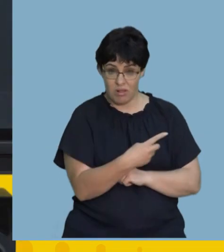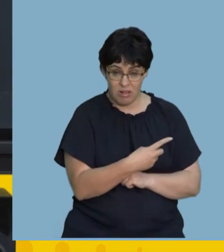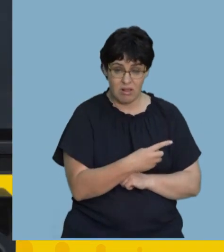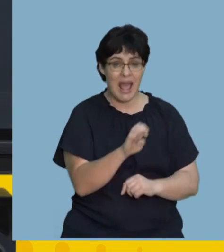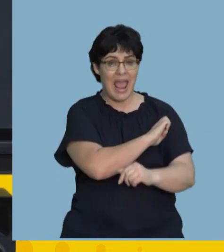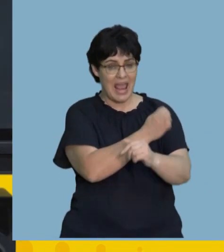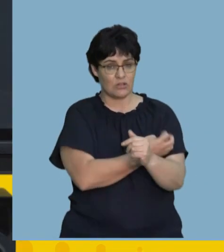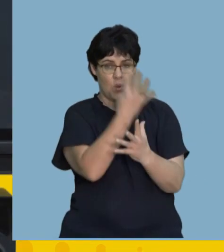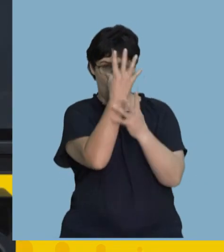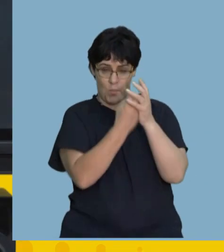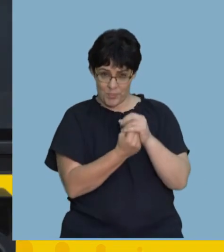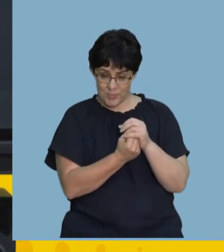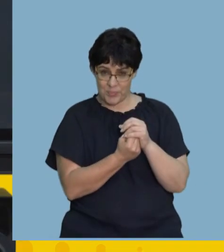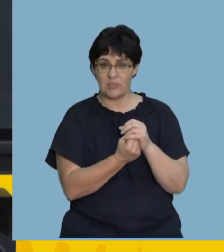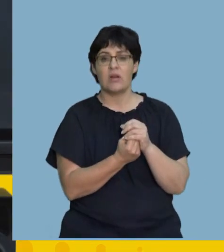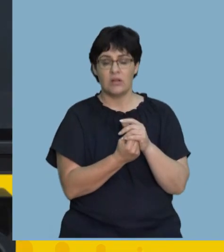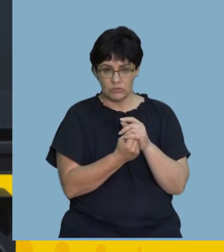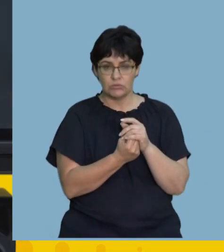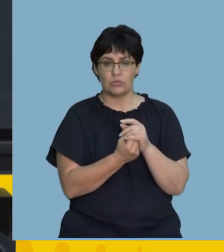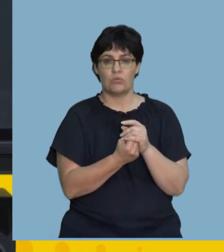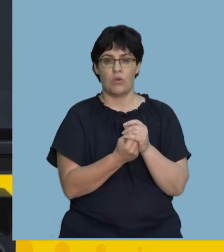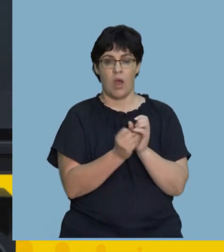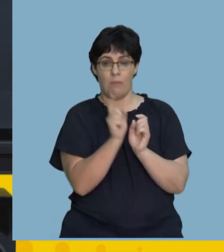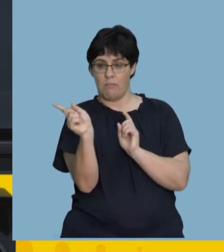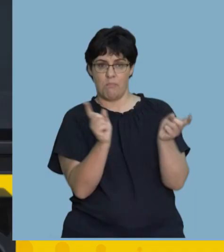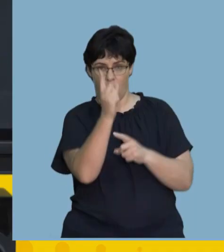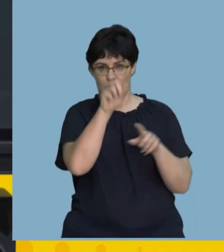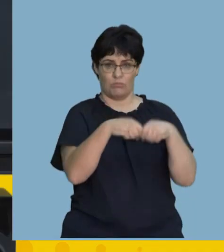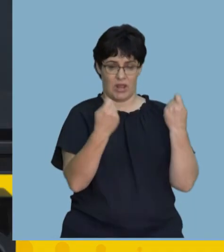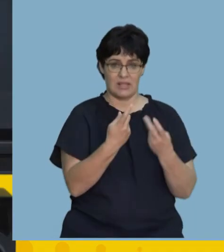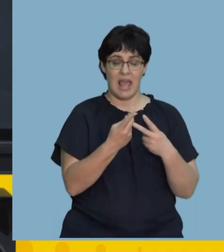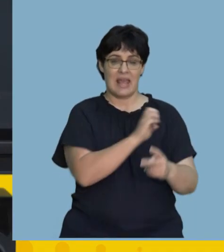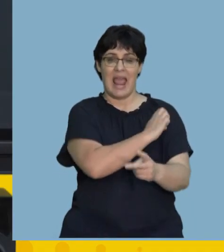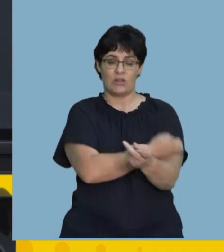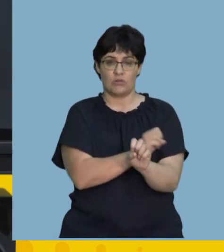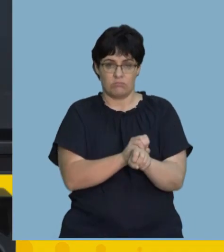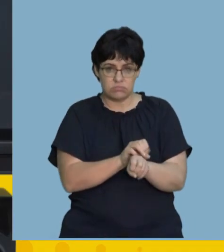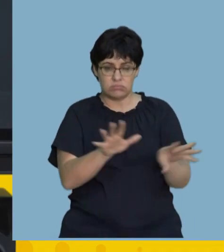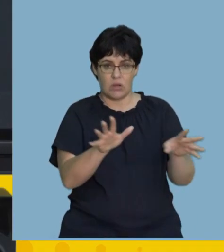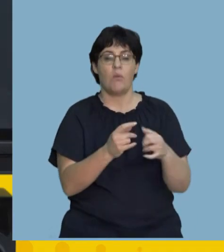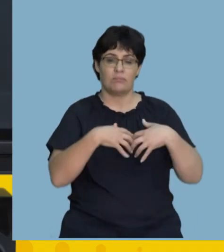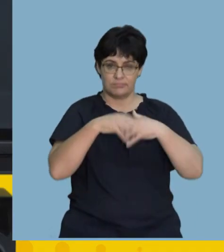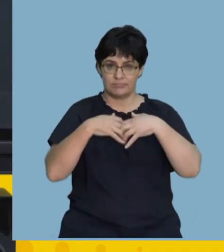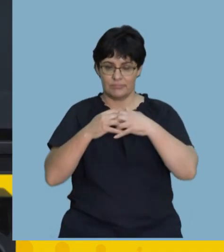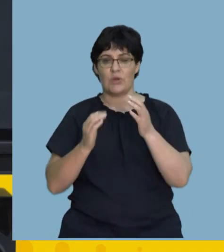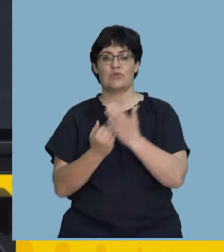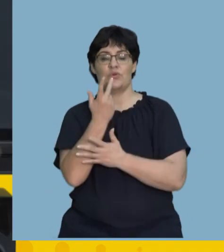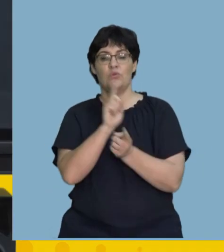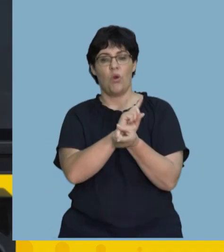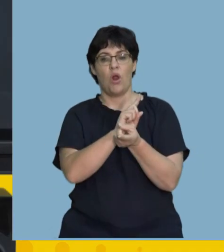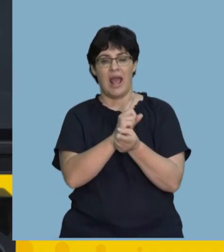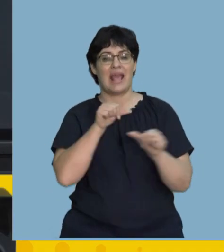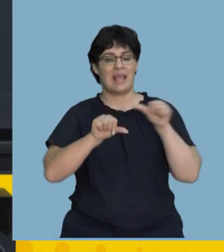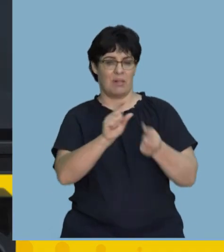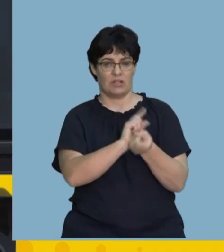is absorbed to break the bonds, okay, as well as energy is released when new bonds are formed in a chemical change. This is how we know it